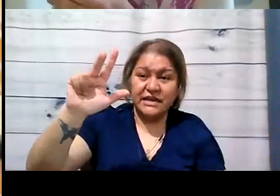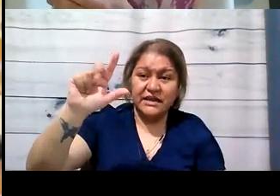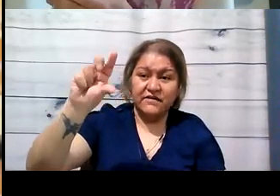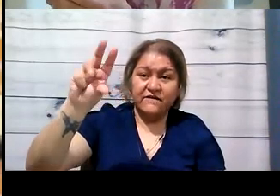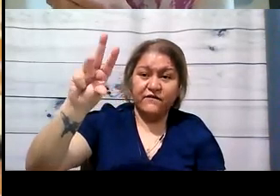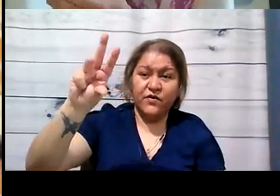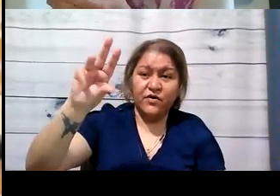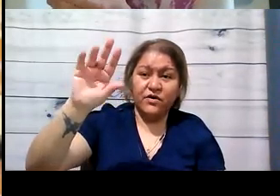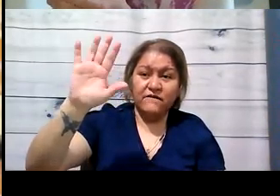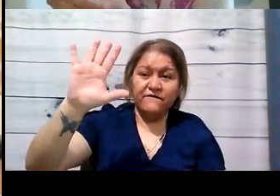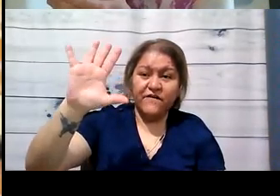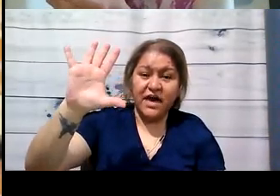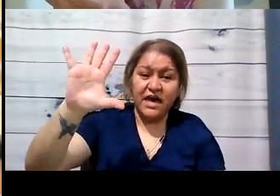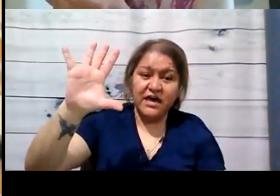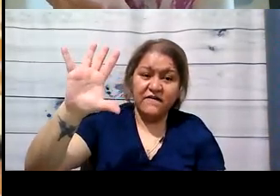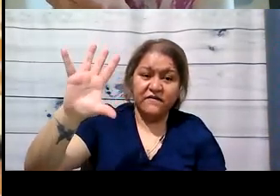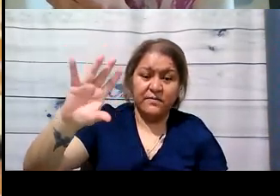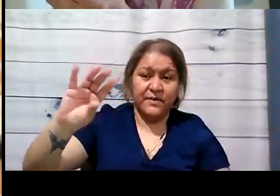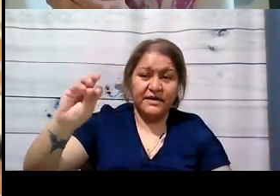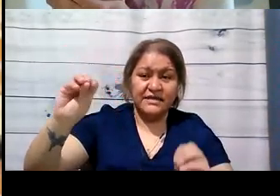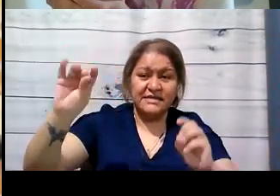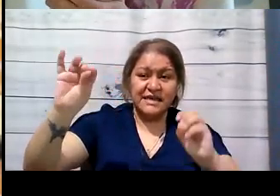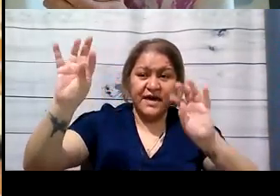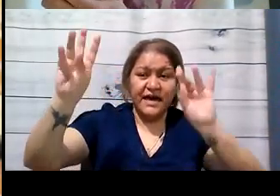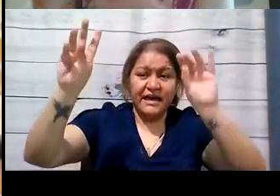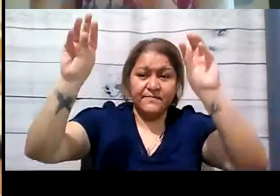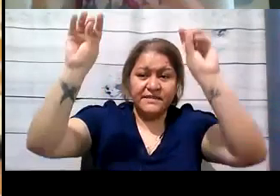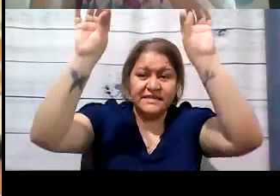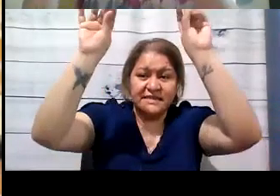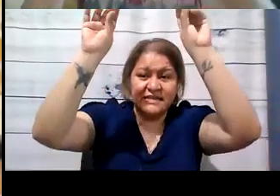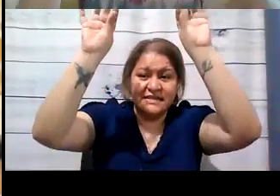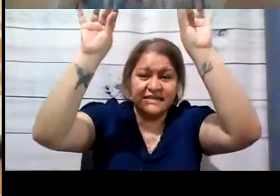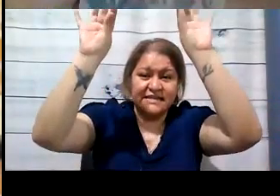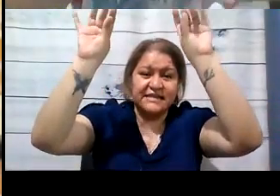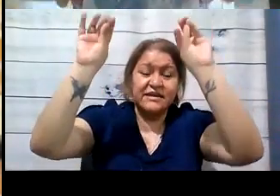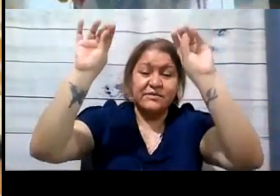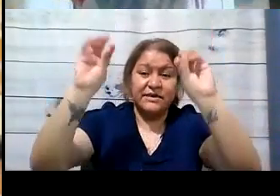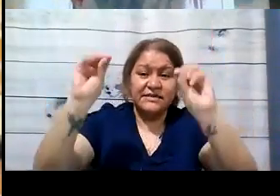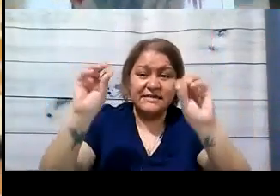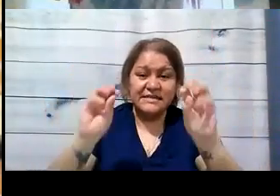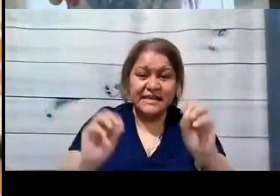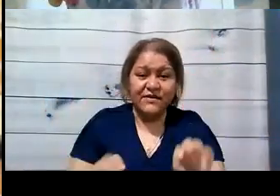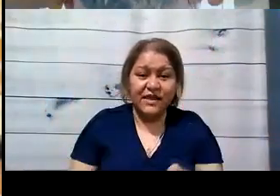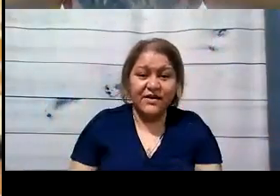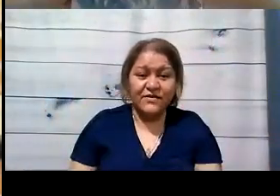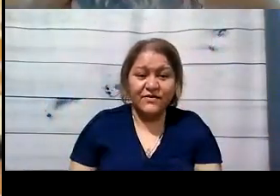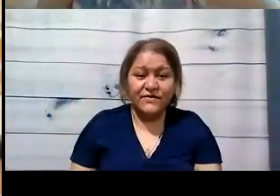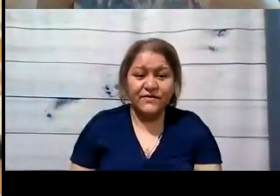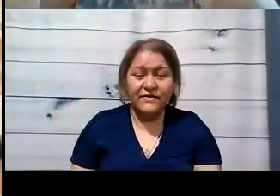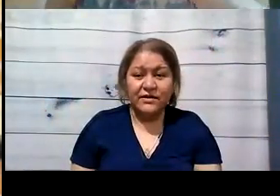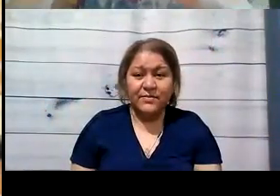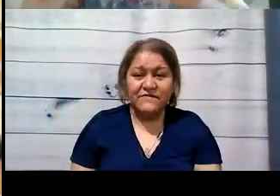three, four, five. Buzz up high, bzzz. Buzz down